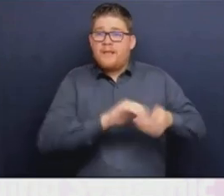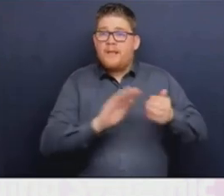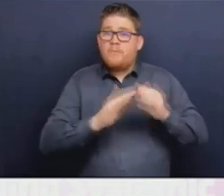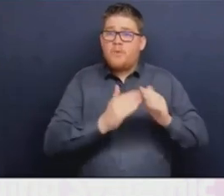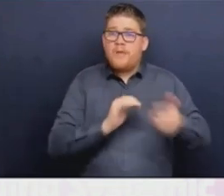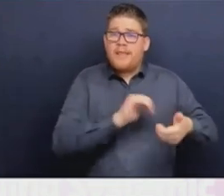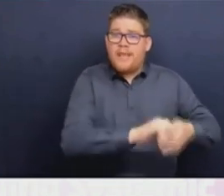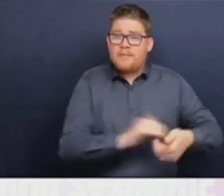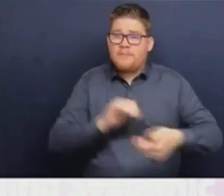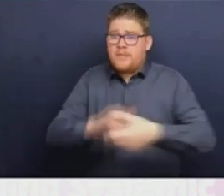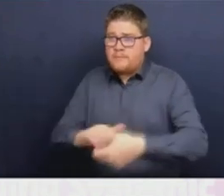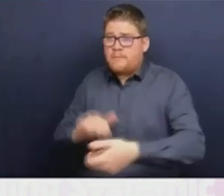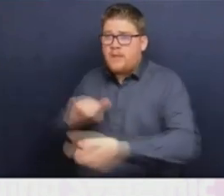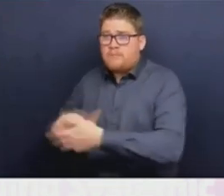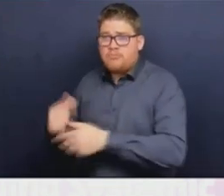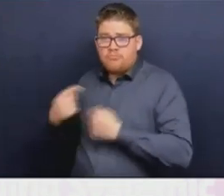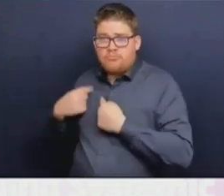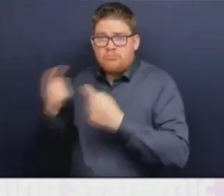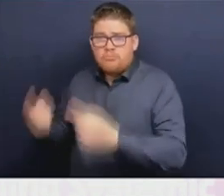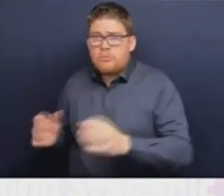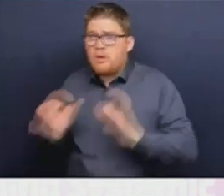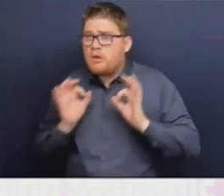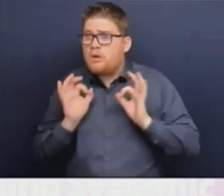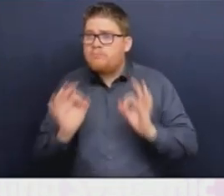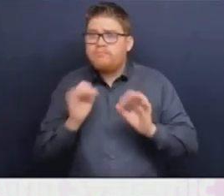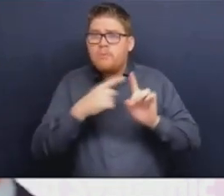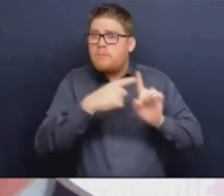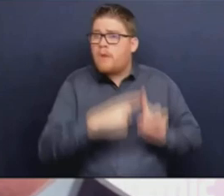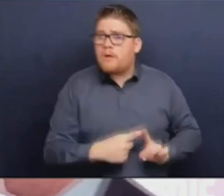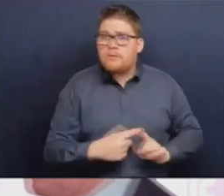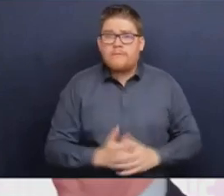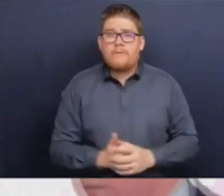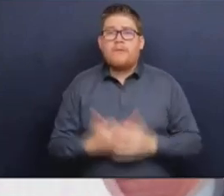see more and more people participating and we'll get a better product as a result.